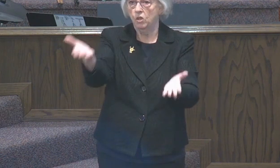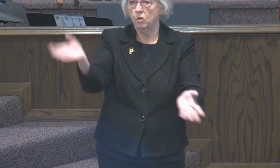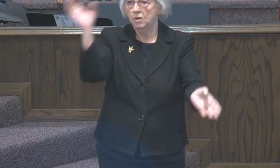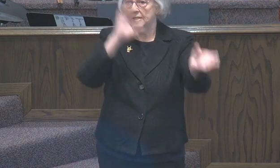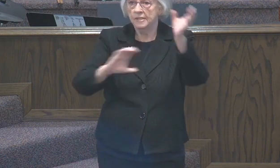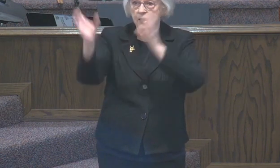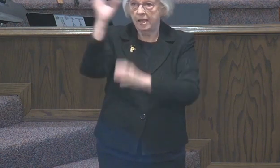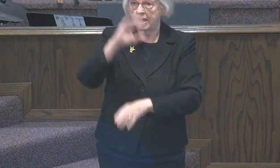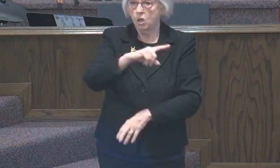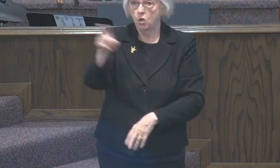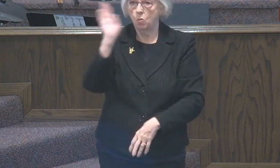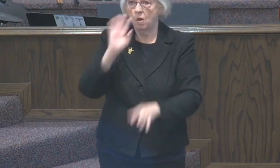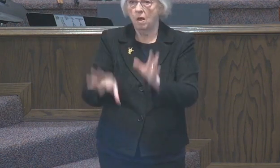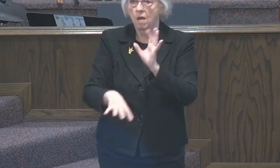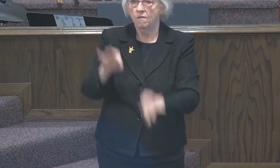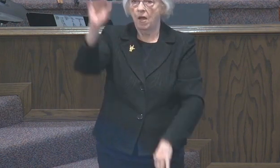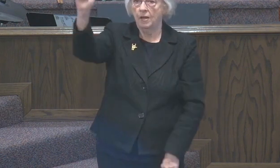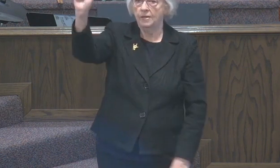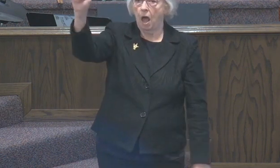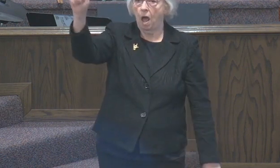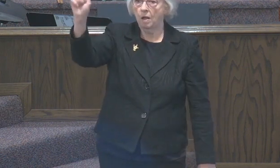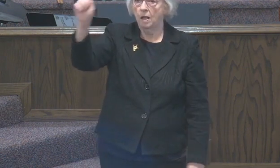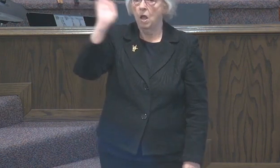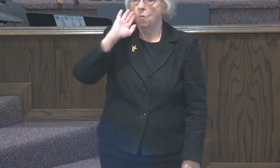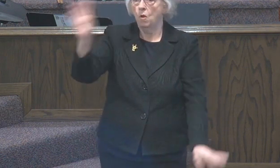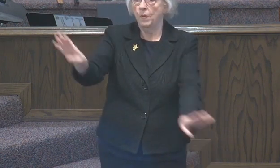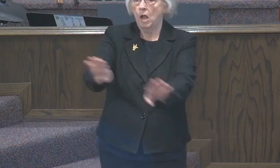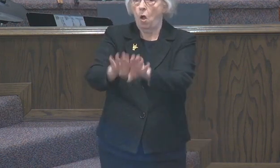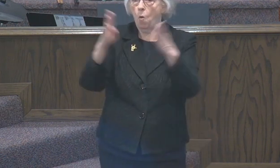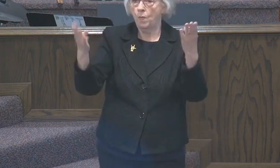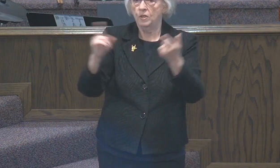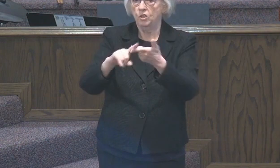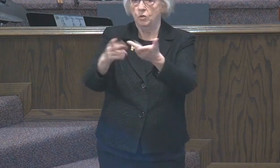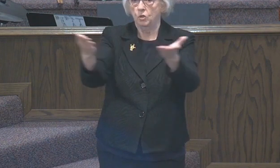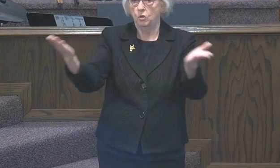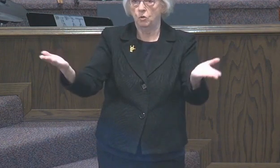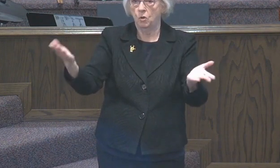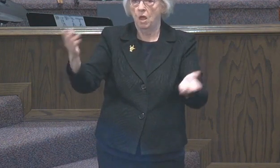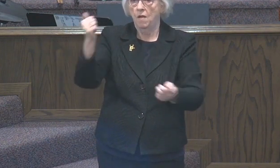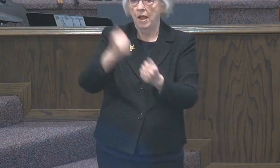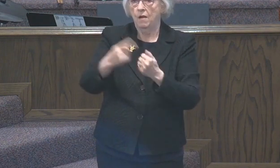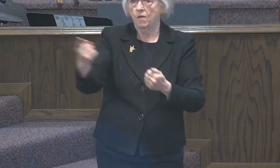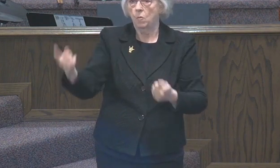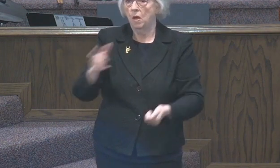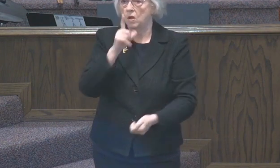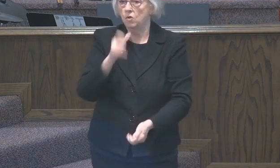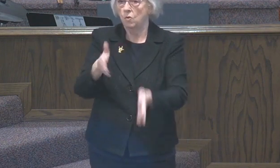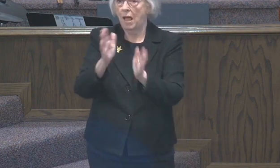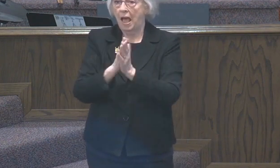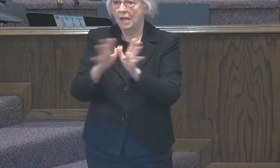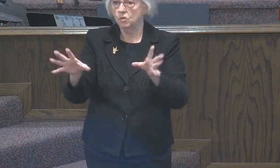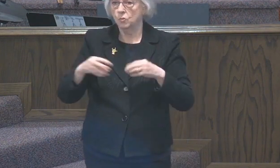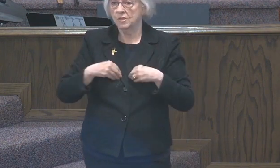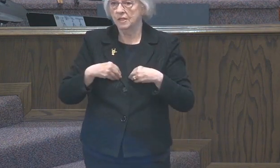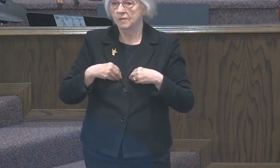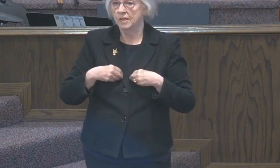you will find. Knock, and it will be opened to you. For everyone who asks receives,